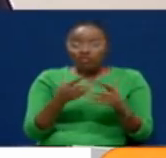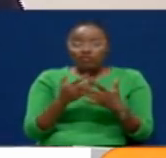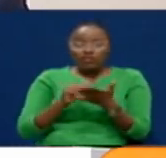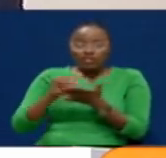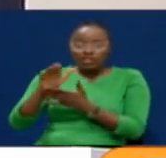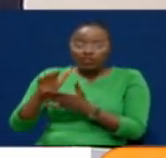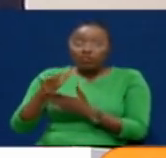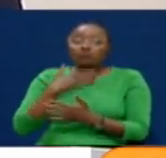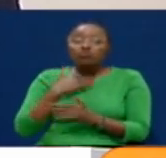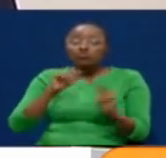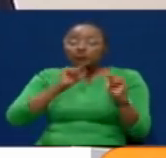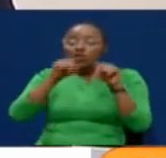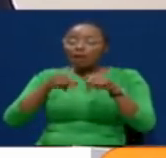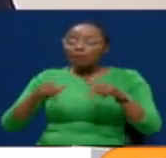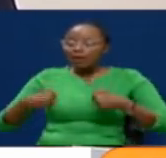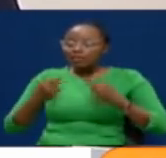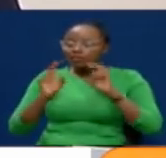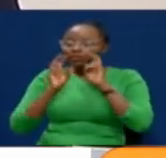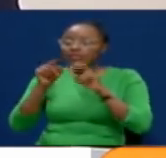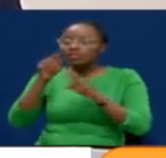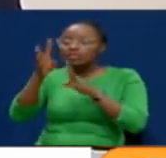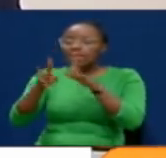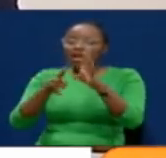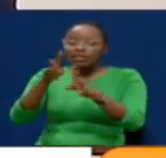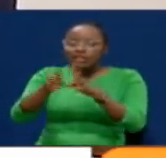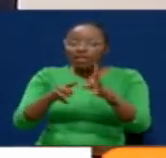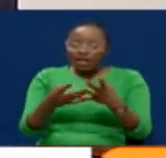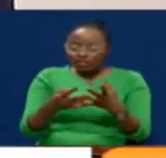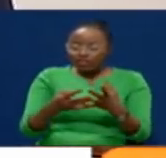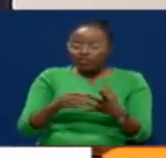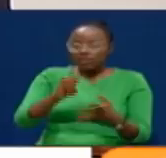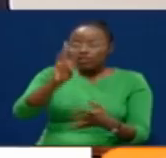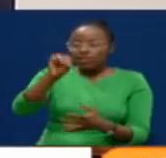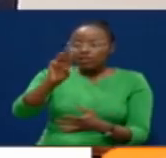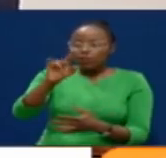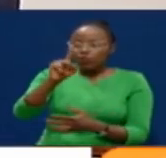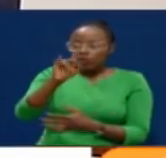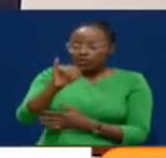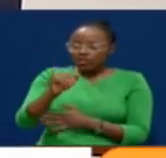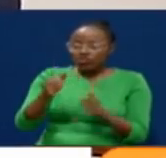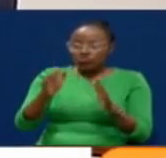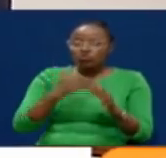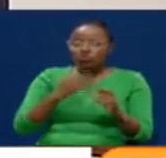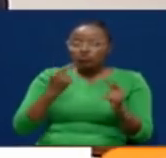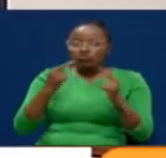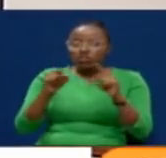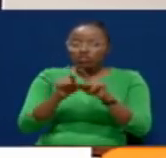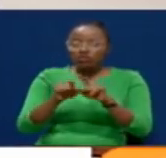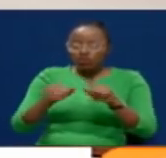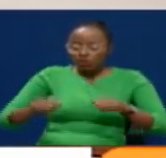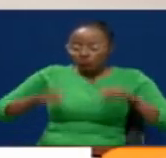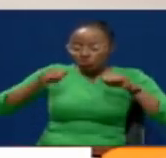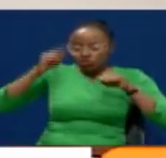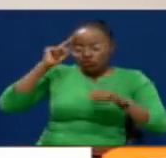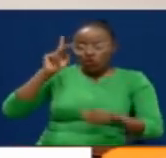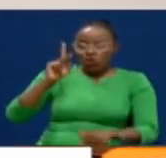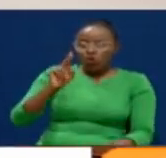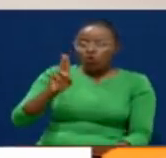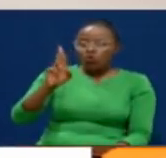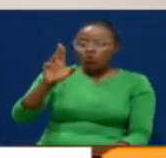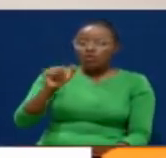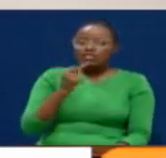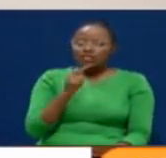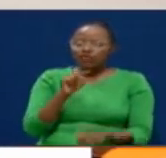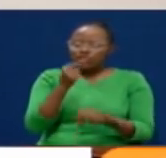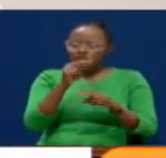He said, I want to come myself and see that Kasarani Mwiki Road and talk to the contractor myself as the boss of Kura. So I applaud him and I'll tell him, wacha